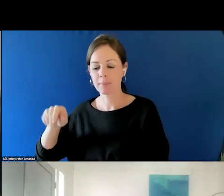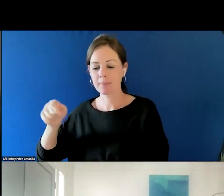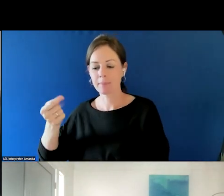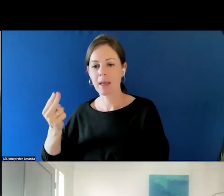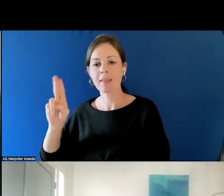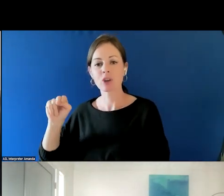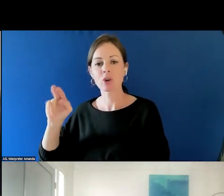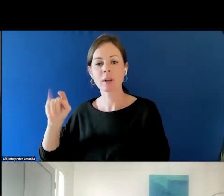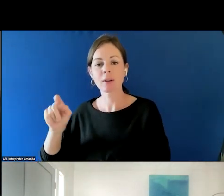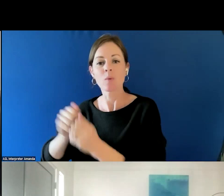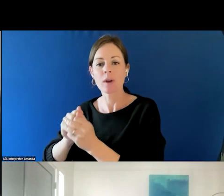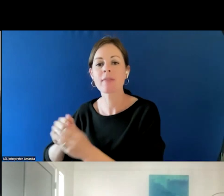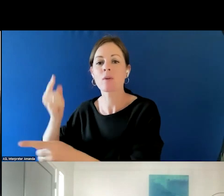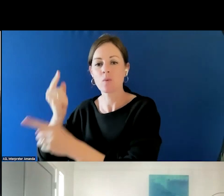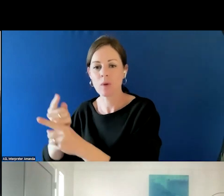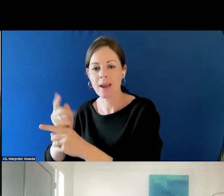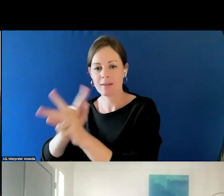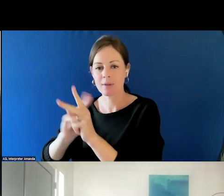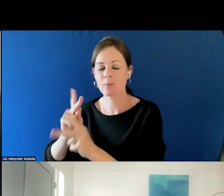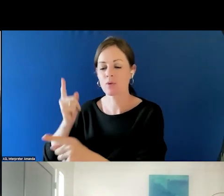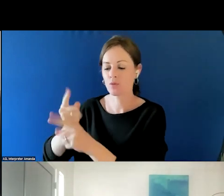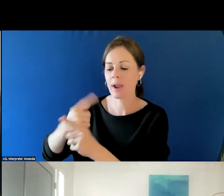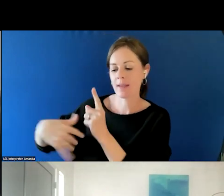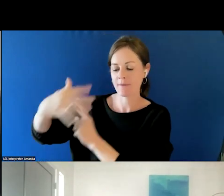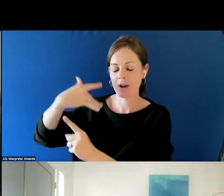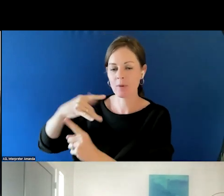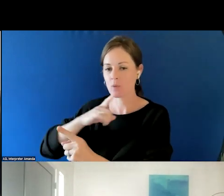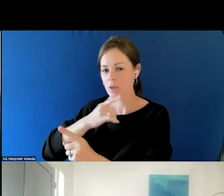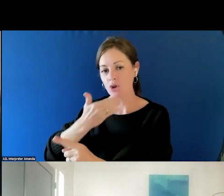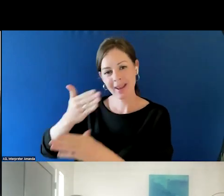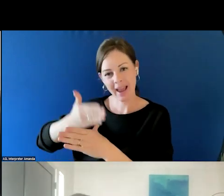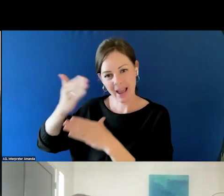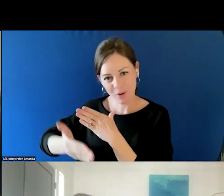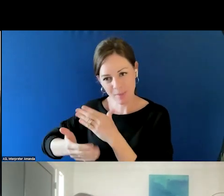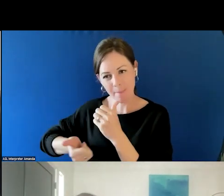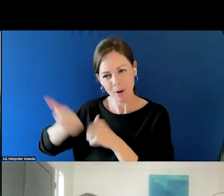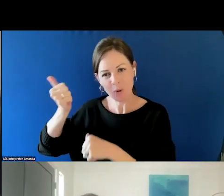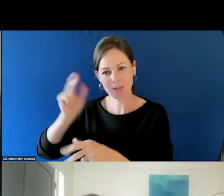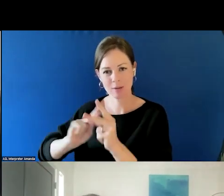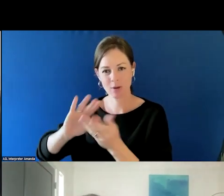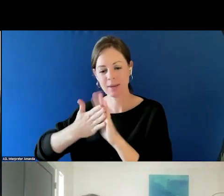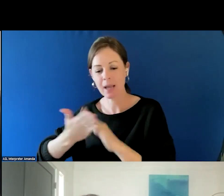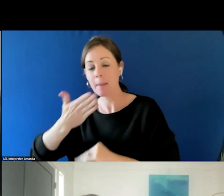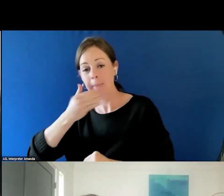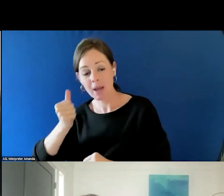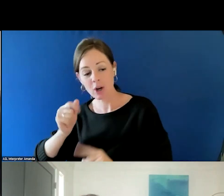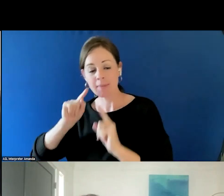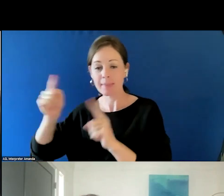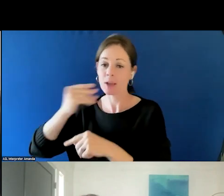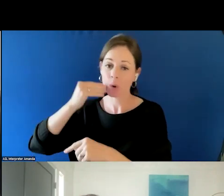right environment, and we get some really wonderful outcomes with the great majority of folks getting better and going home or some less